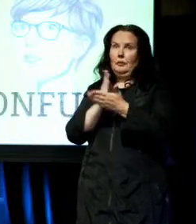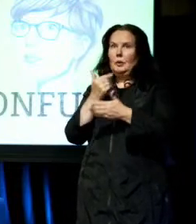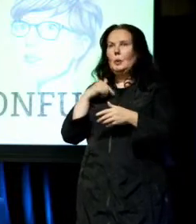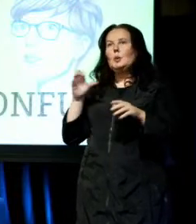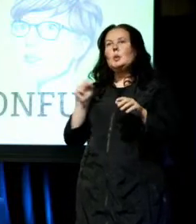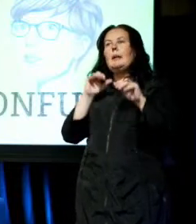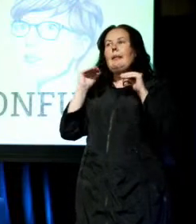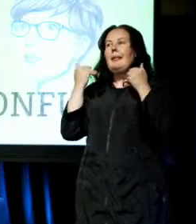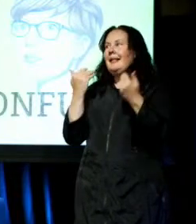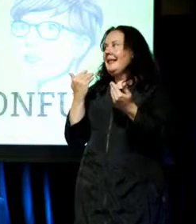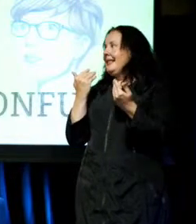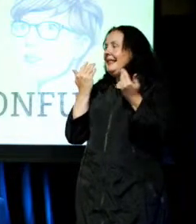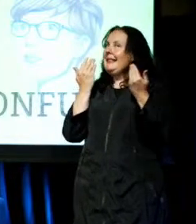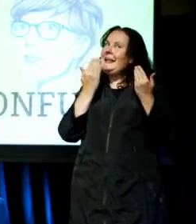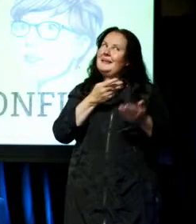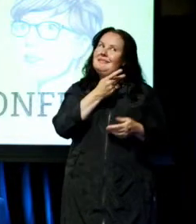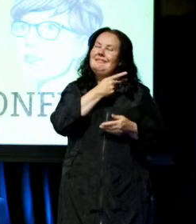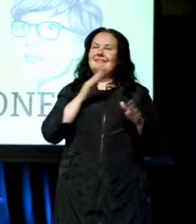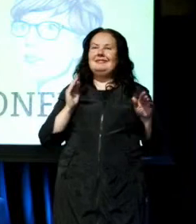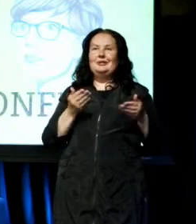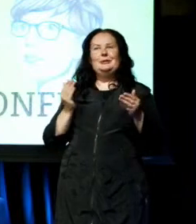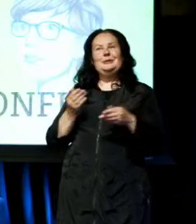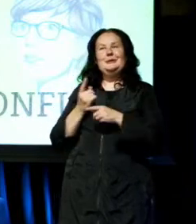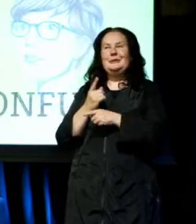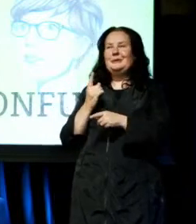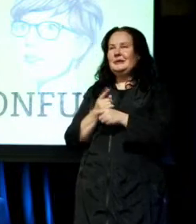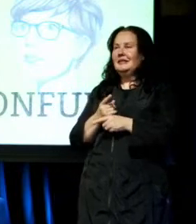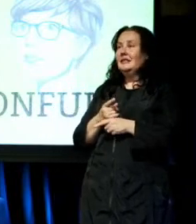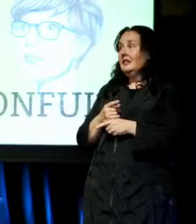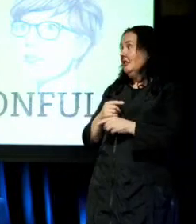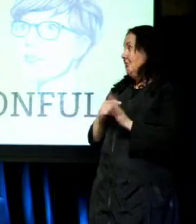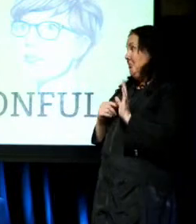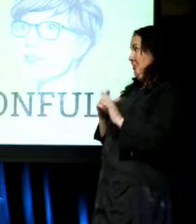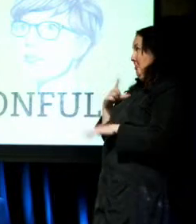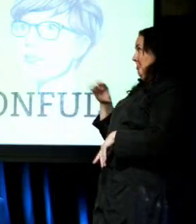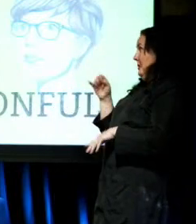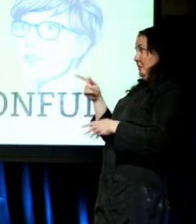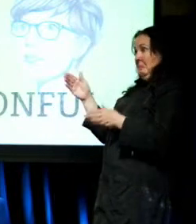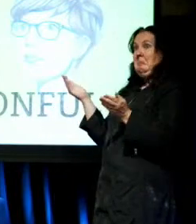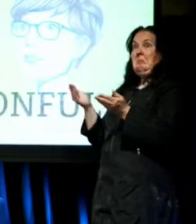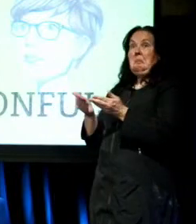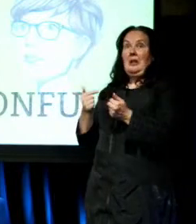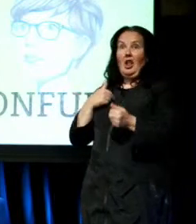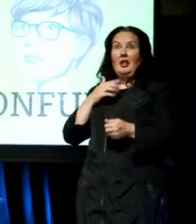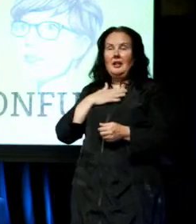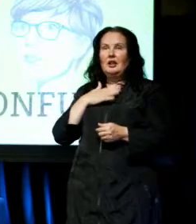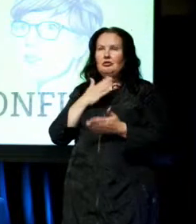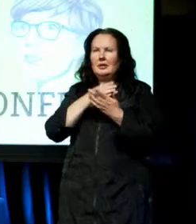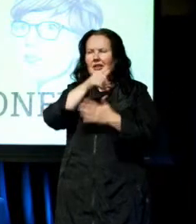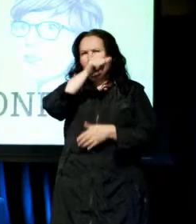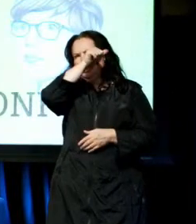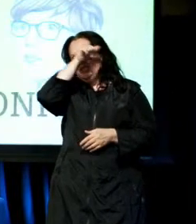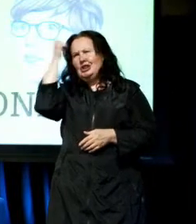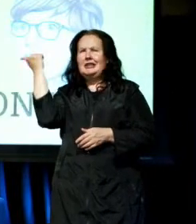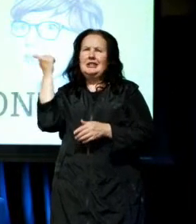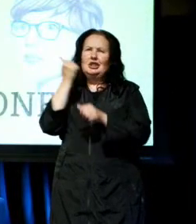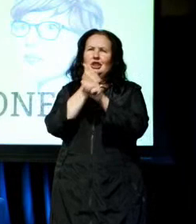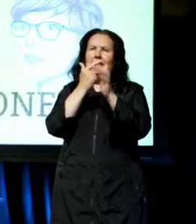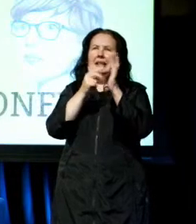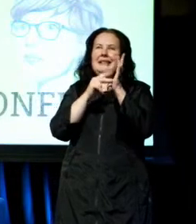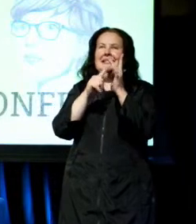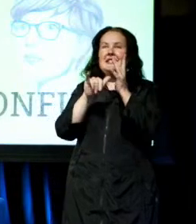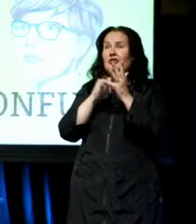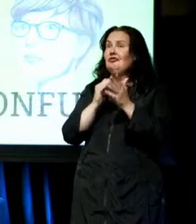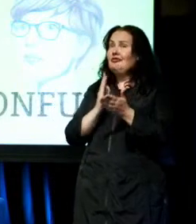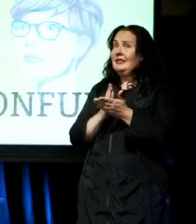let you explain this, actually. No, do it for me. I like this. It was a genius. It actually was, though.